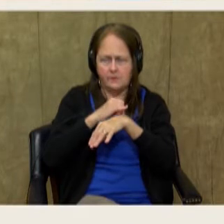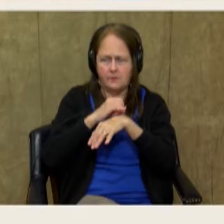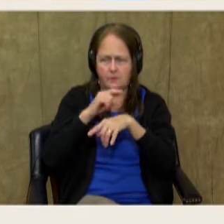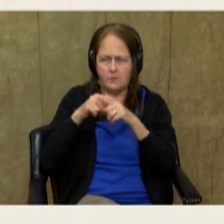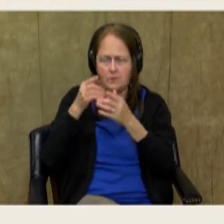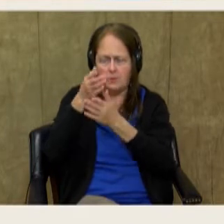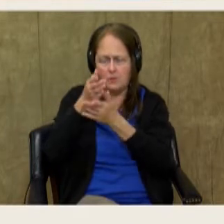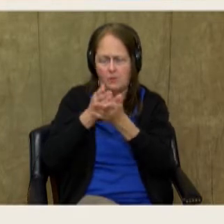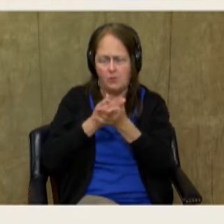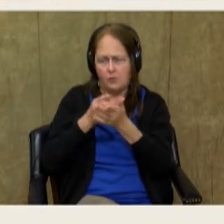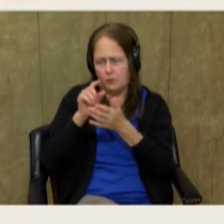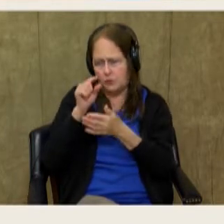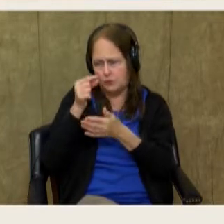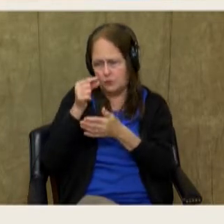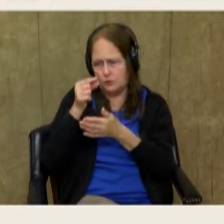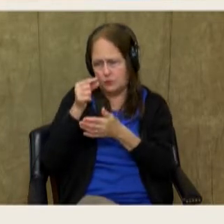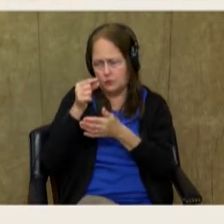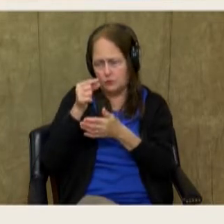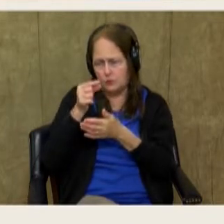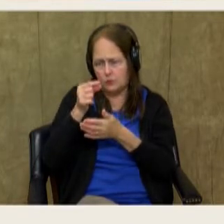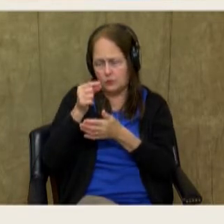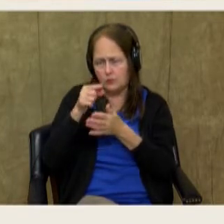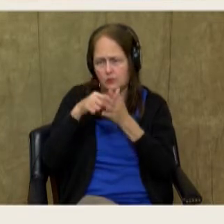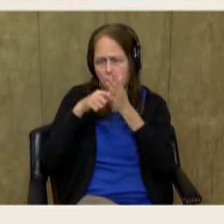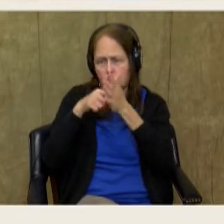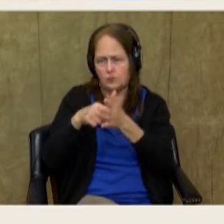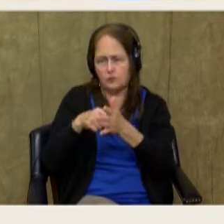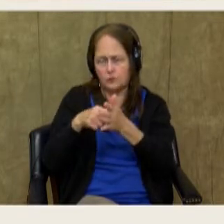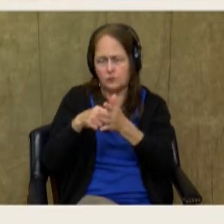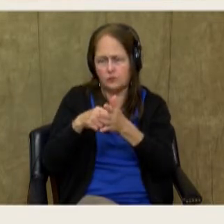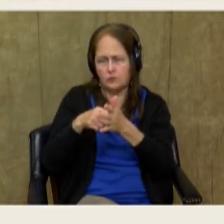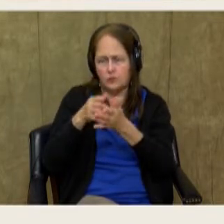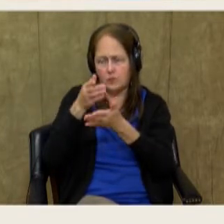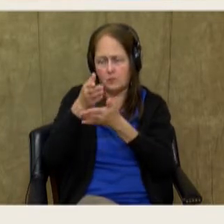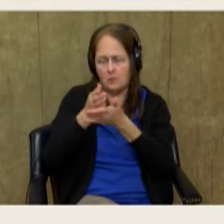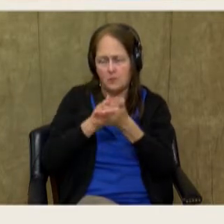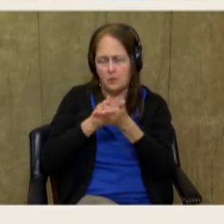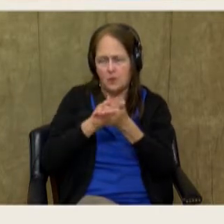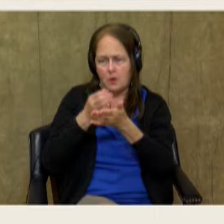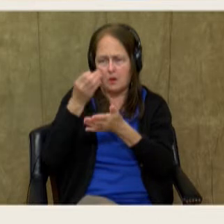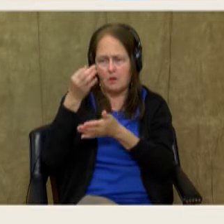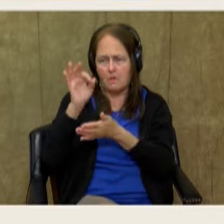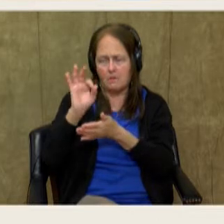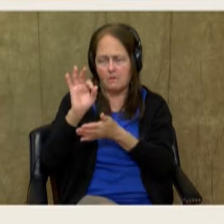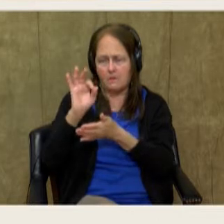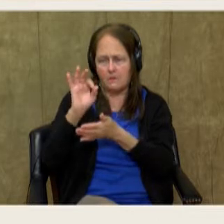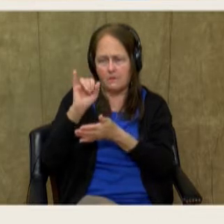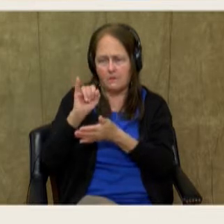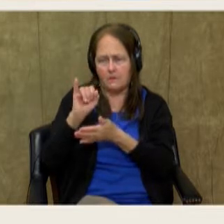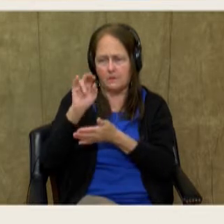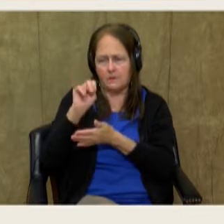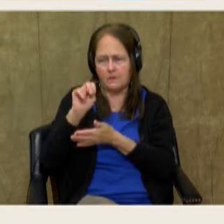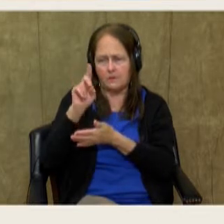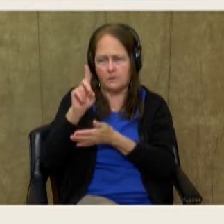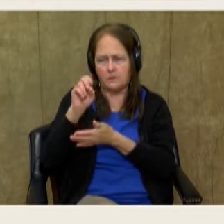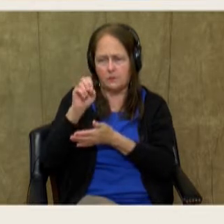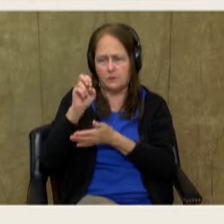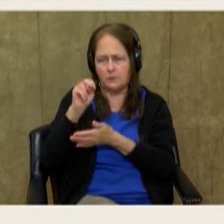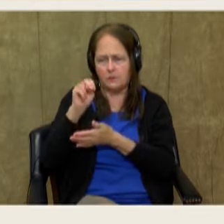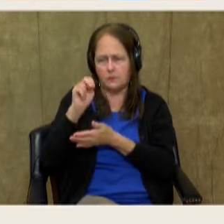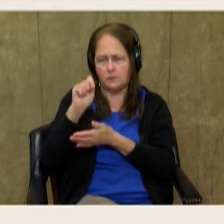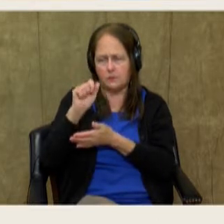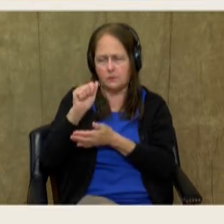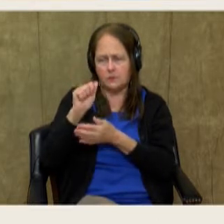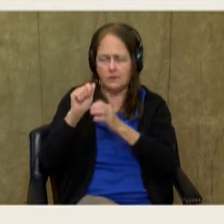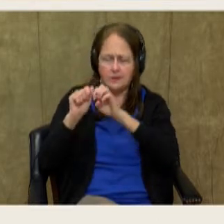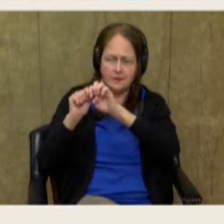part of it is shaded green to signify that it is part of Indonesia. So what's going on with this eastern